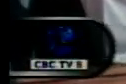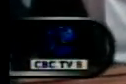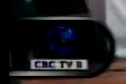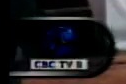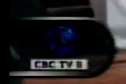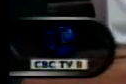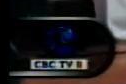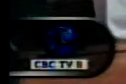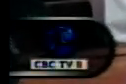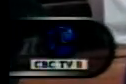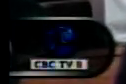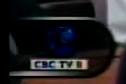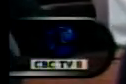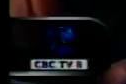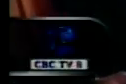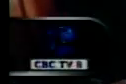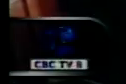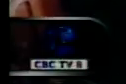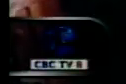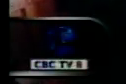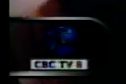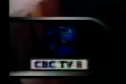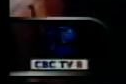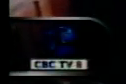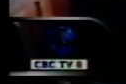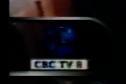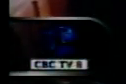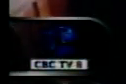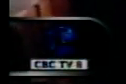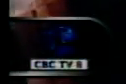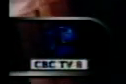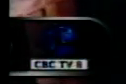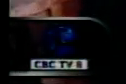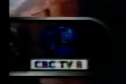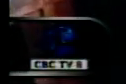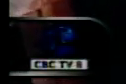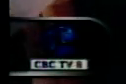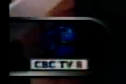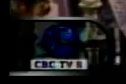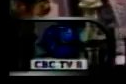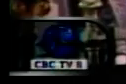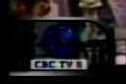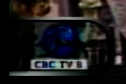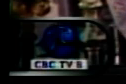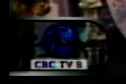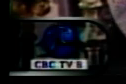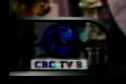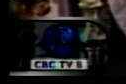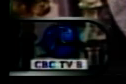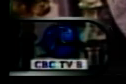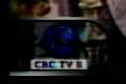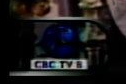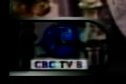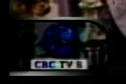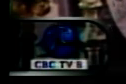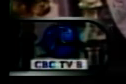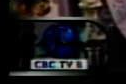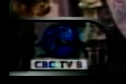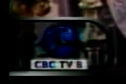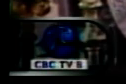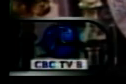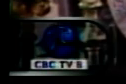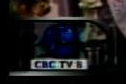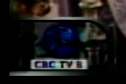grief. Perhaps there's need for a process whereby the society can participate in the